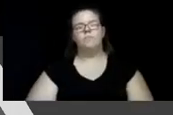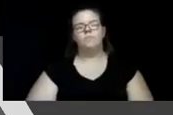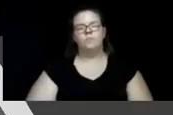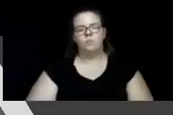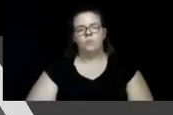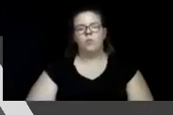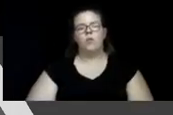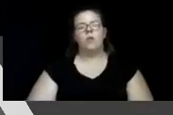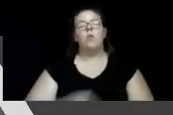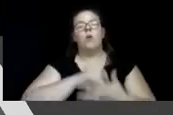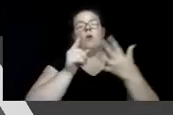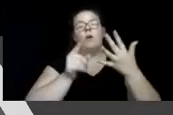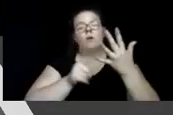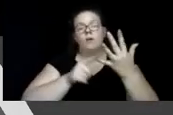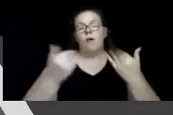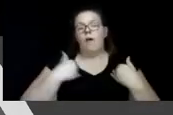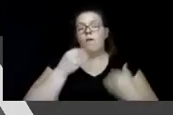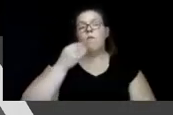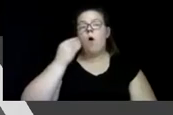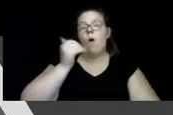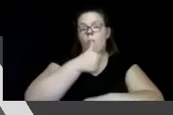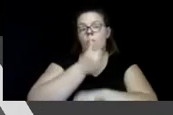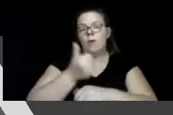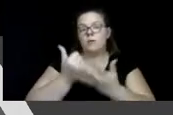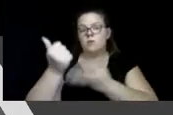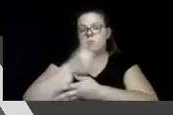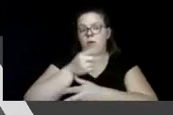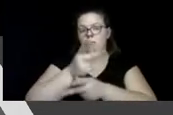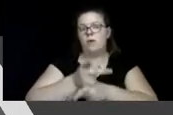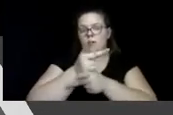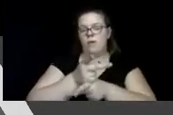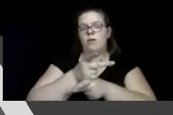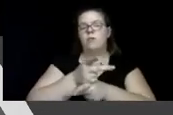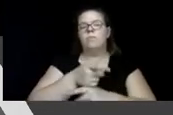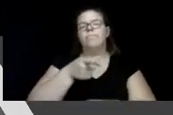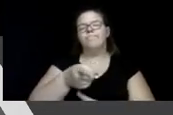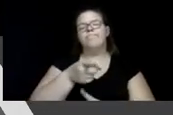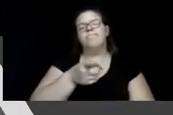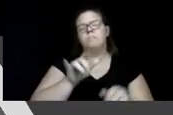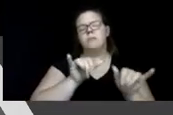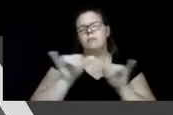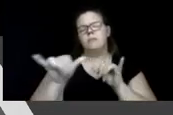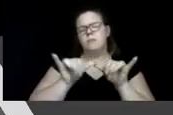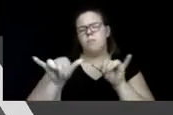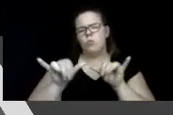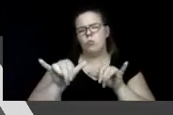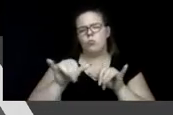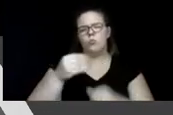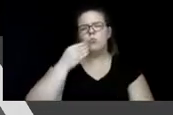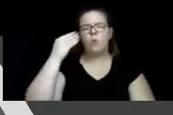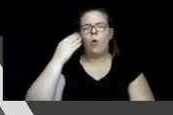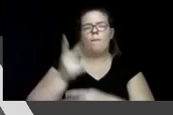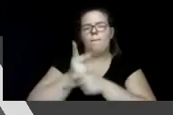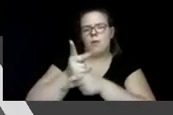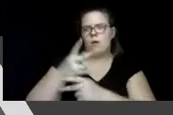We also have a home-based primary care, which is very similar to home care in the